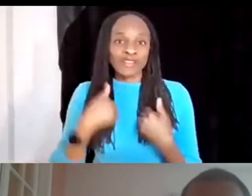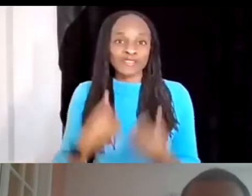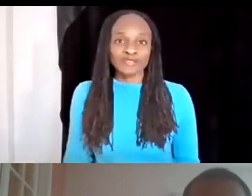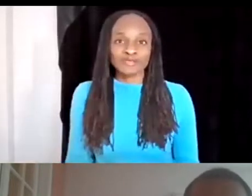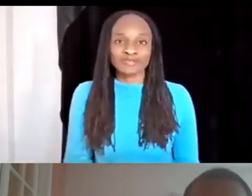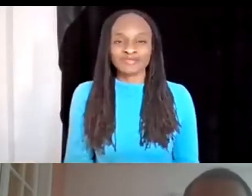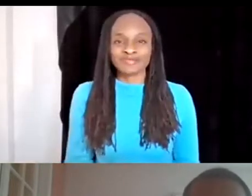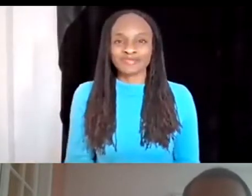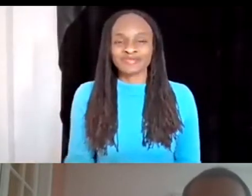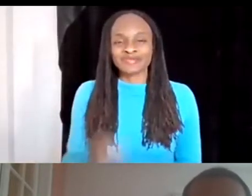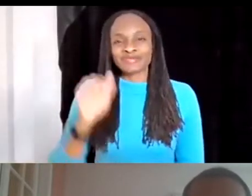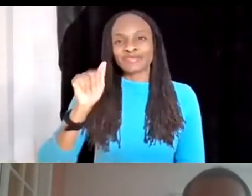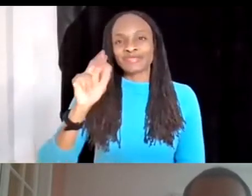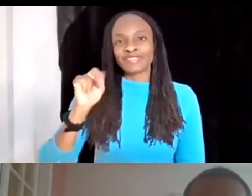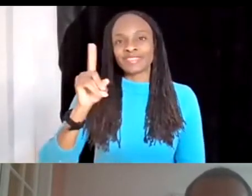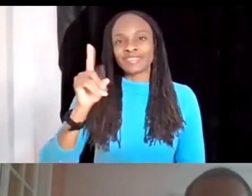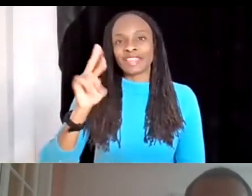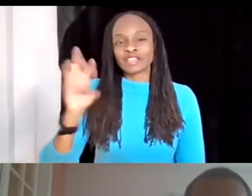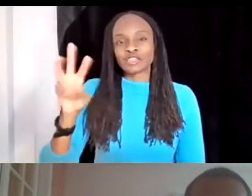Andrew?